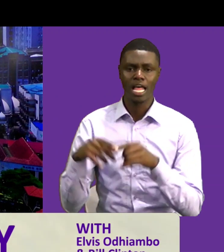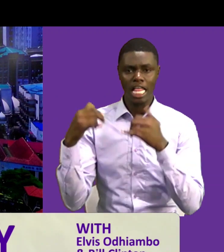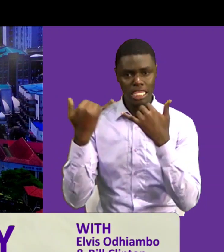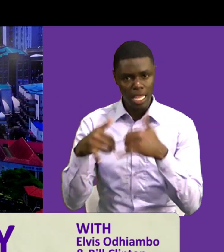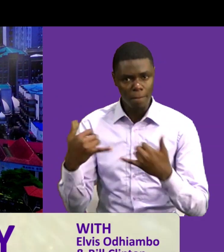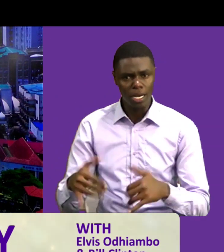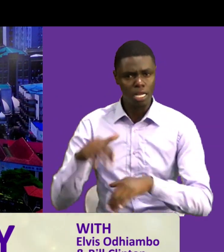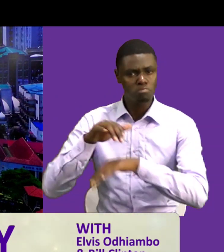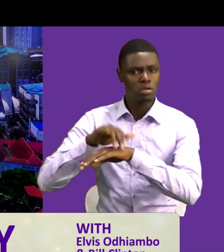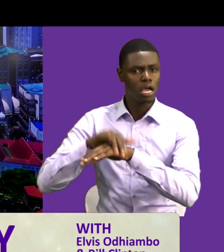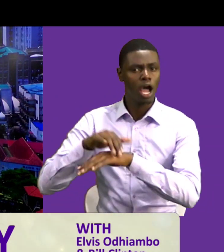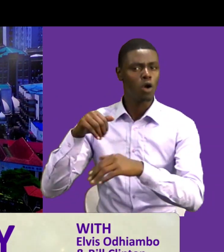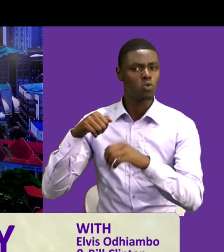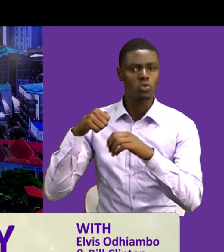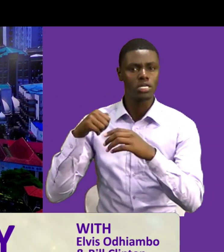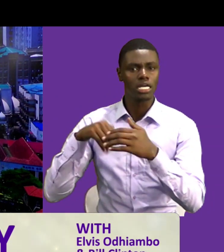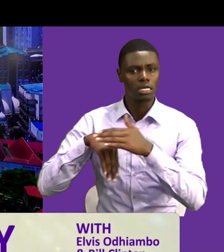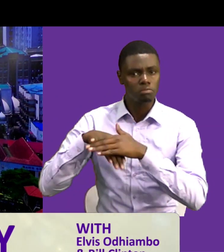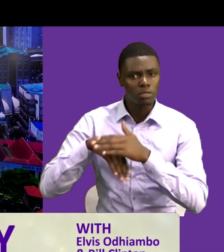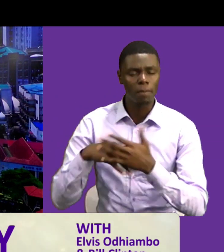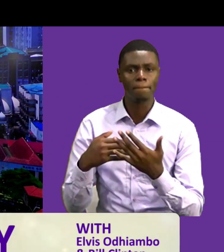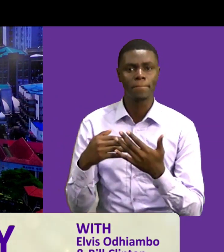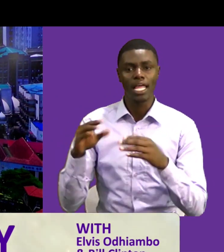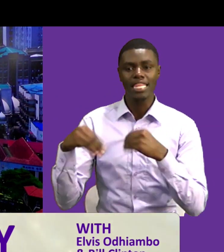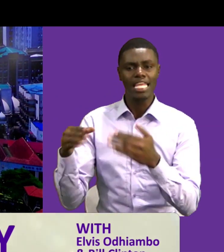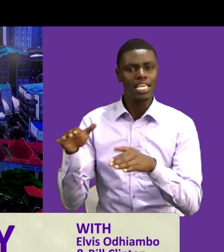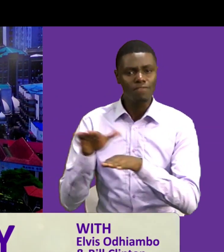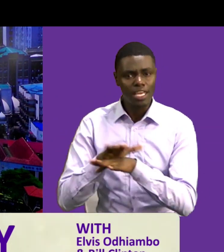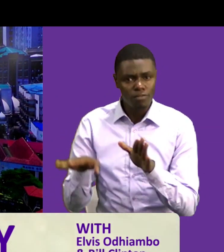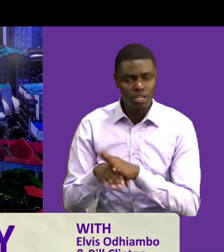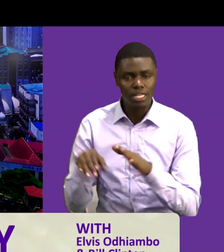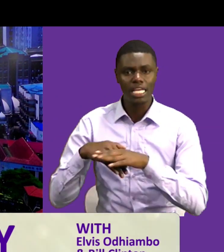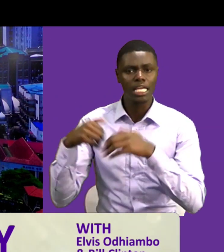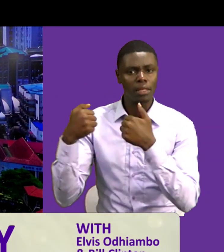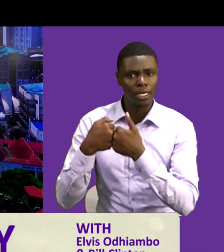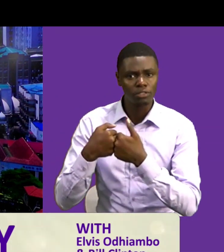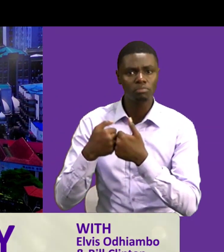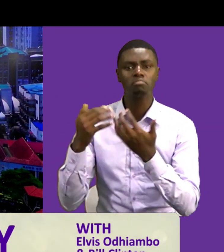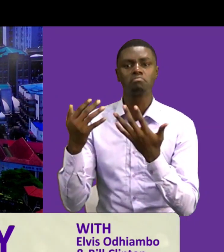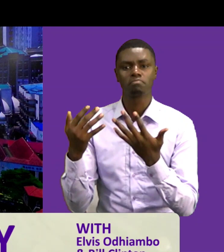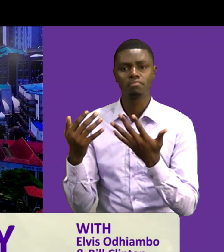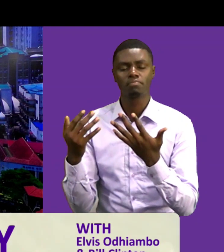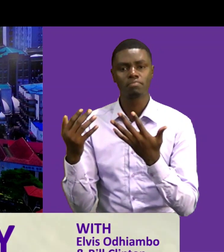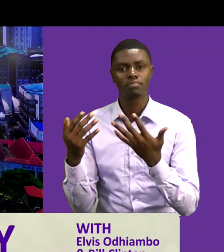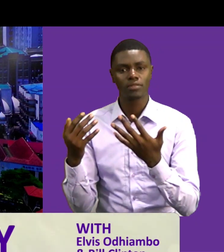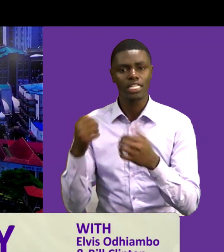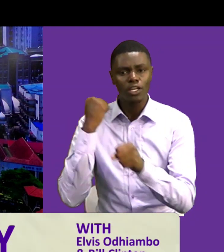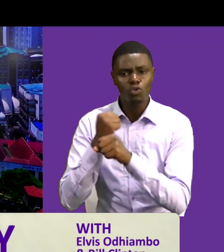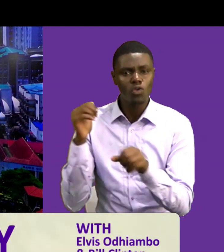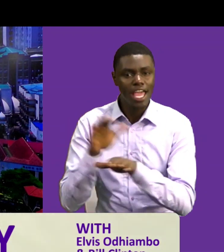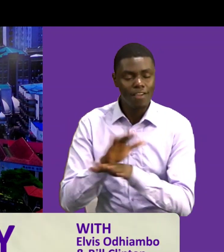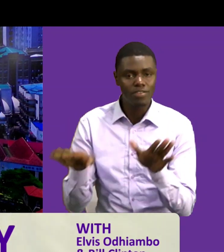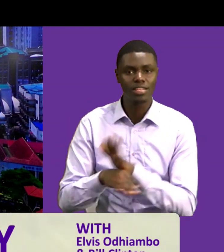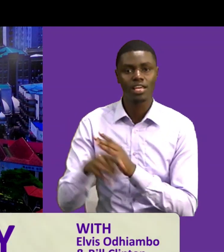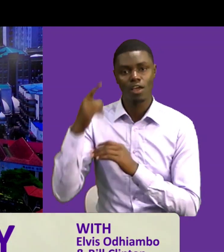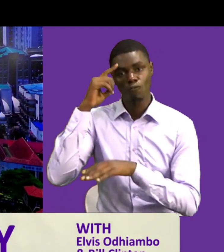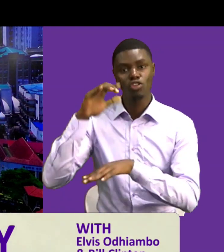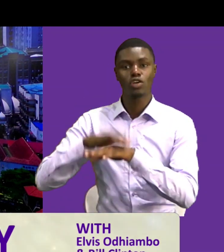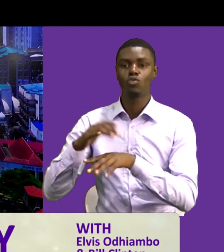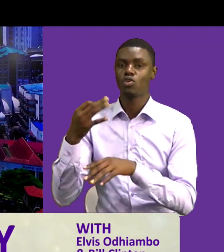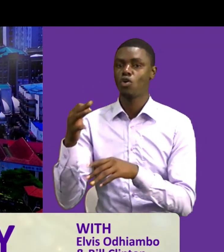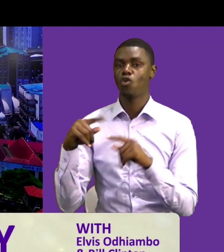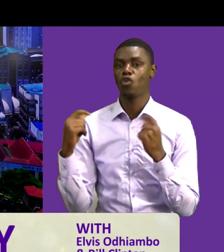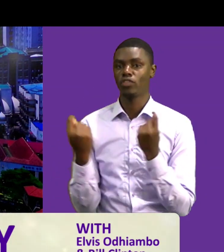a good game. They give everything in the match. They do everything for the good of the